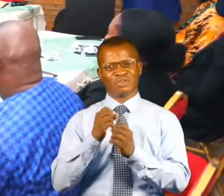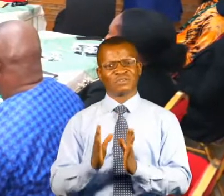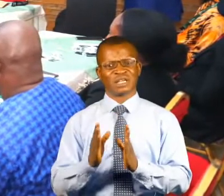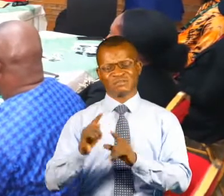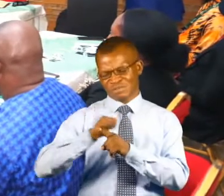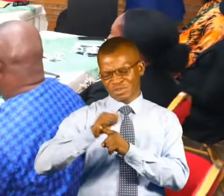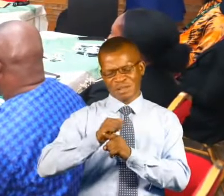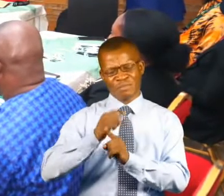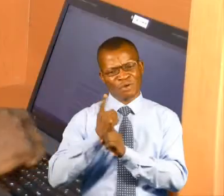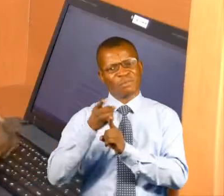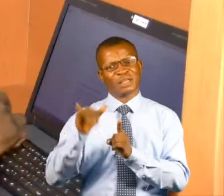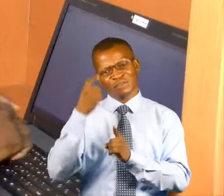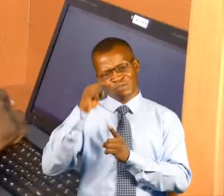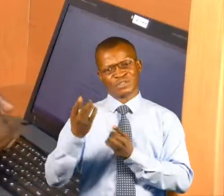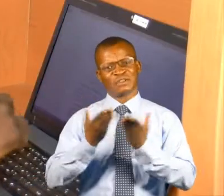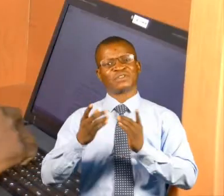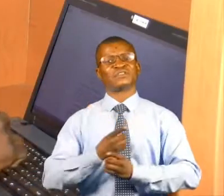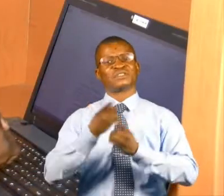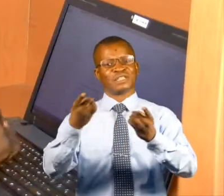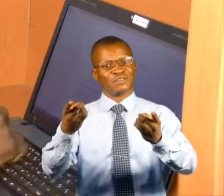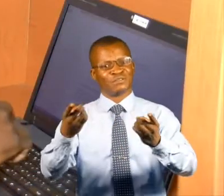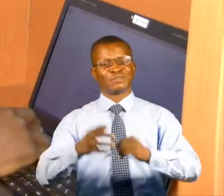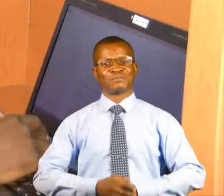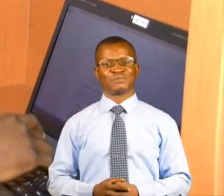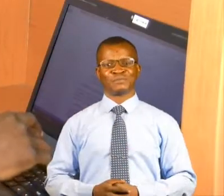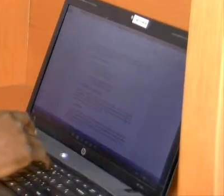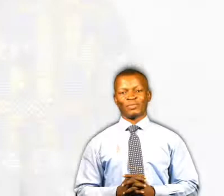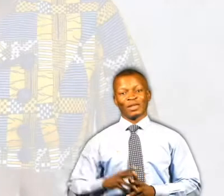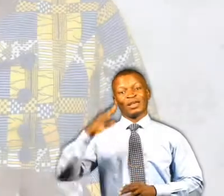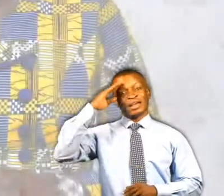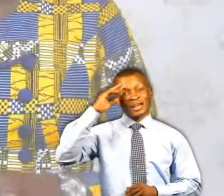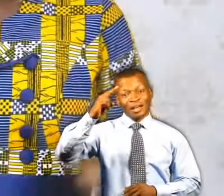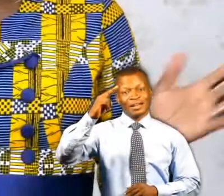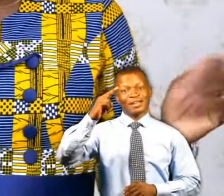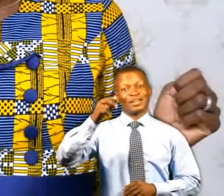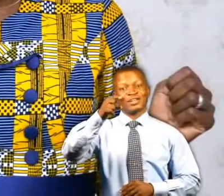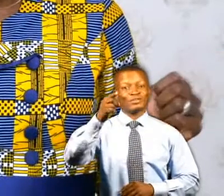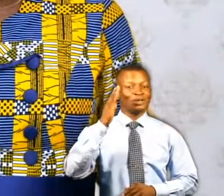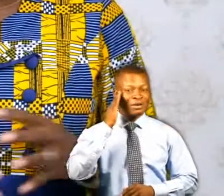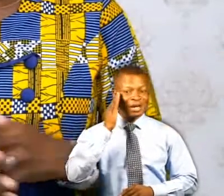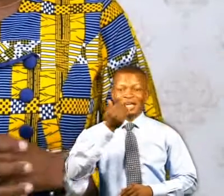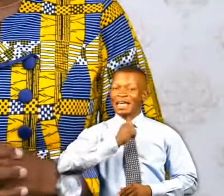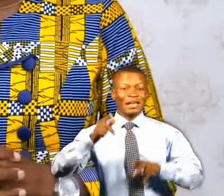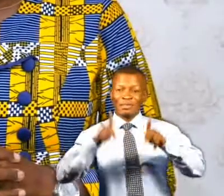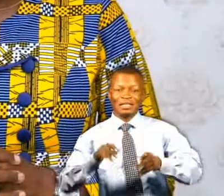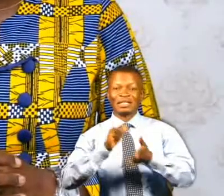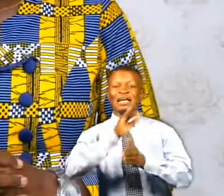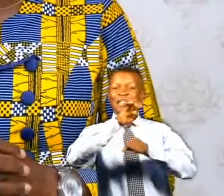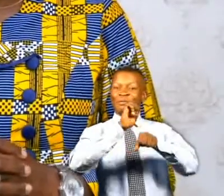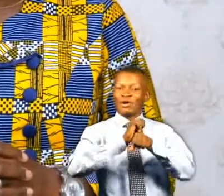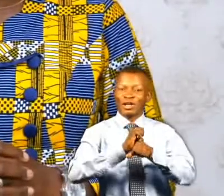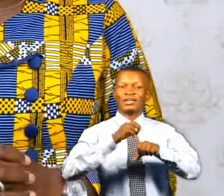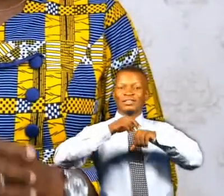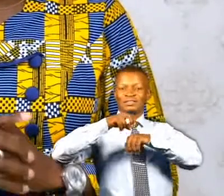are adequately trained for effective and efficient service delivery. Hi. Are you aware that any person